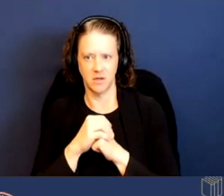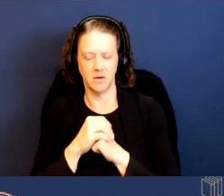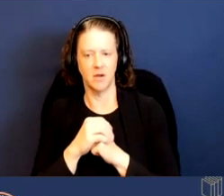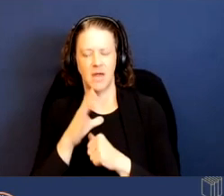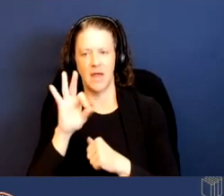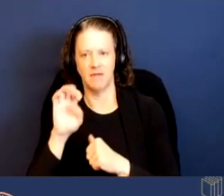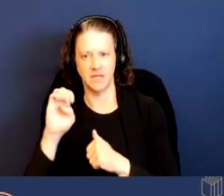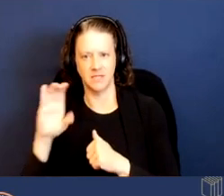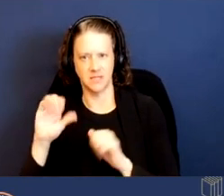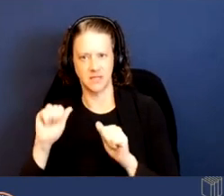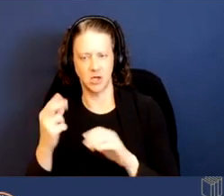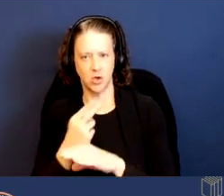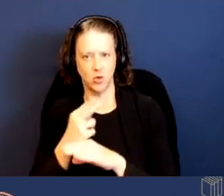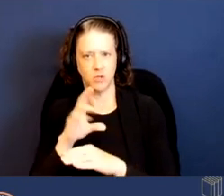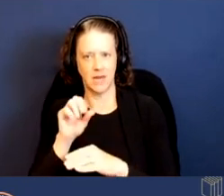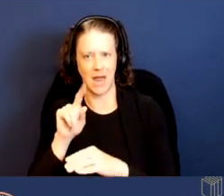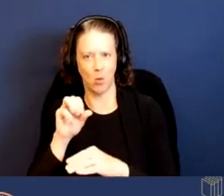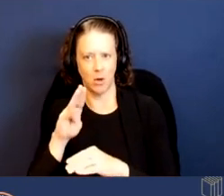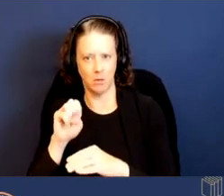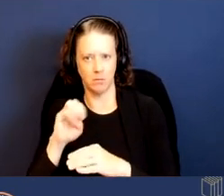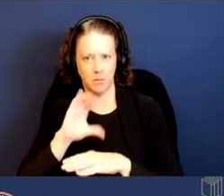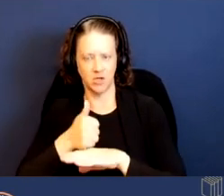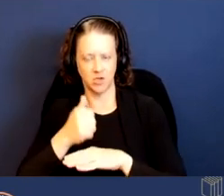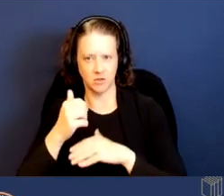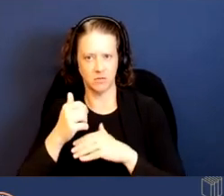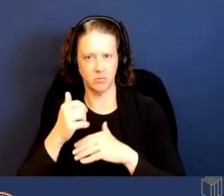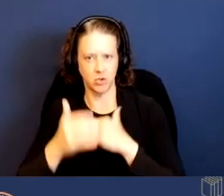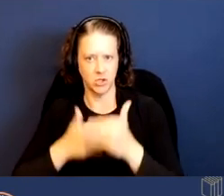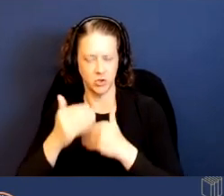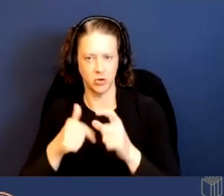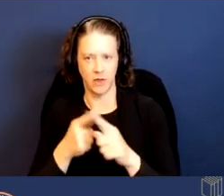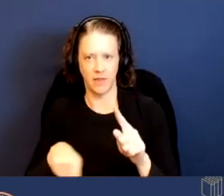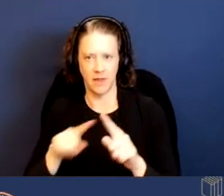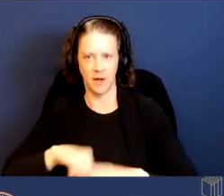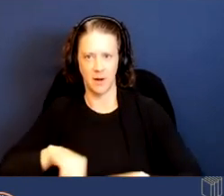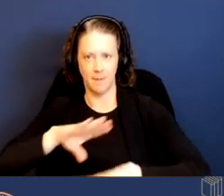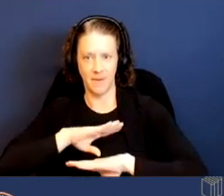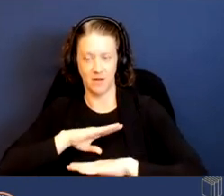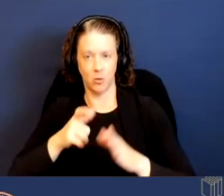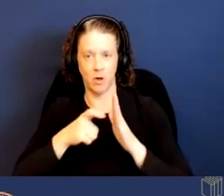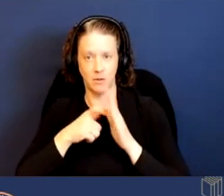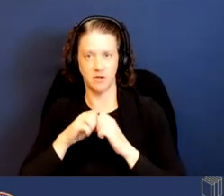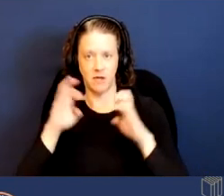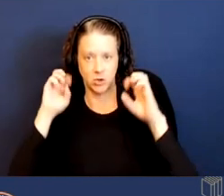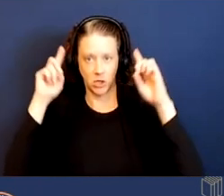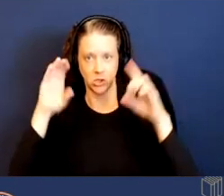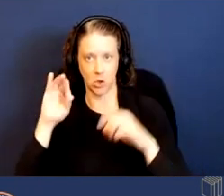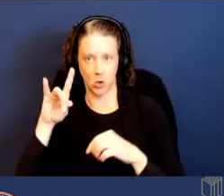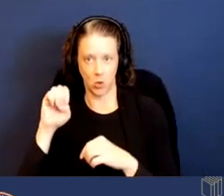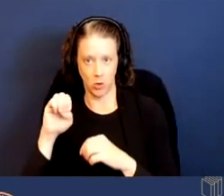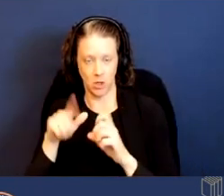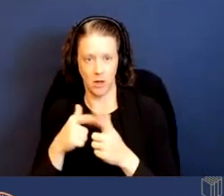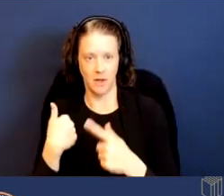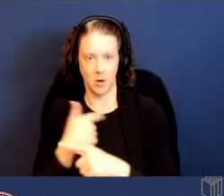use, so that they can, meet the requirements of the Ed Code. And then, we are